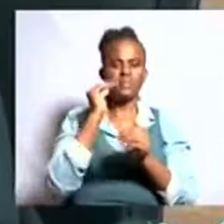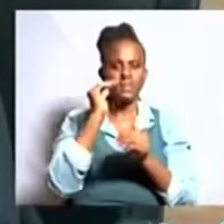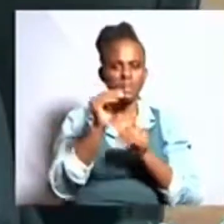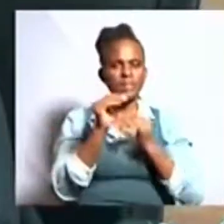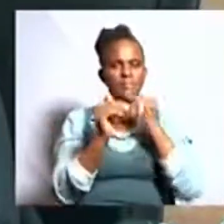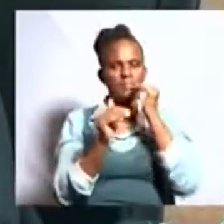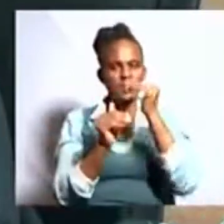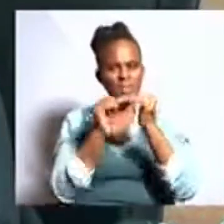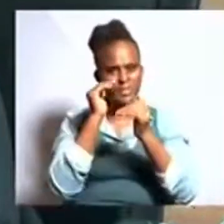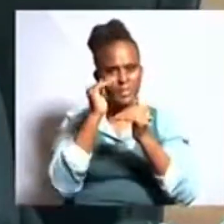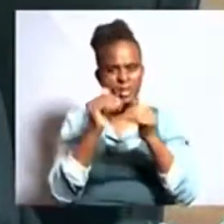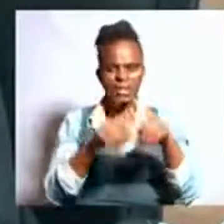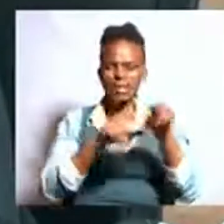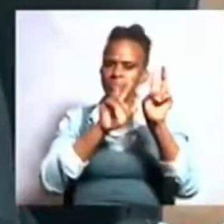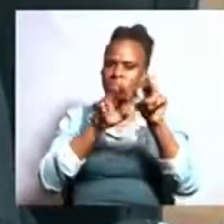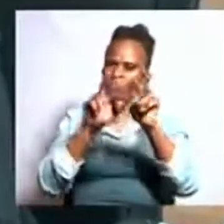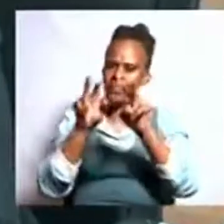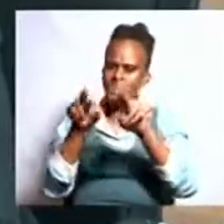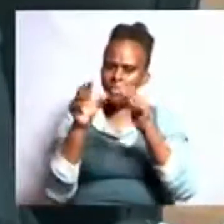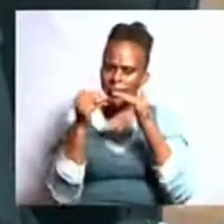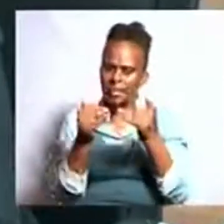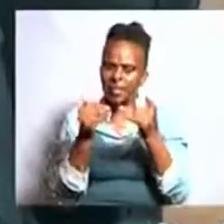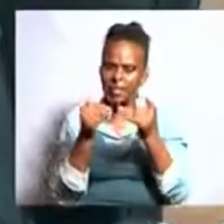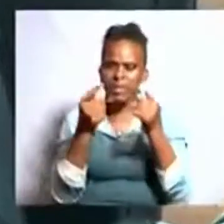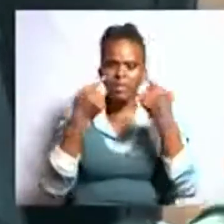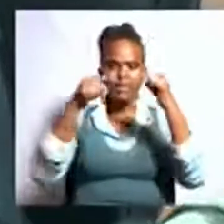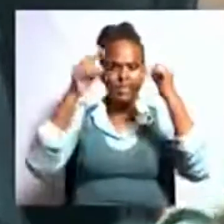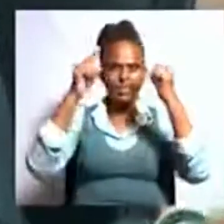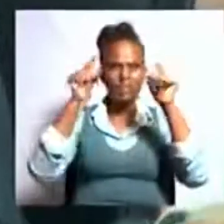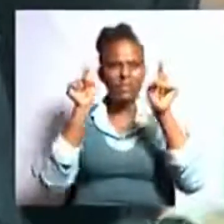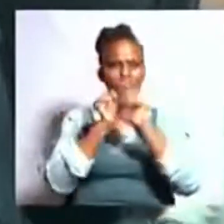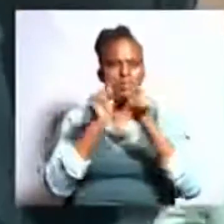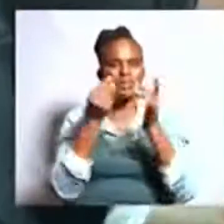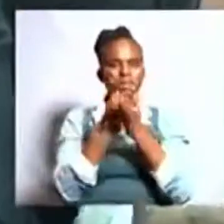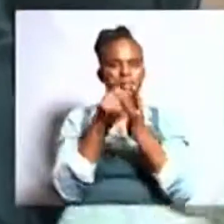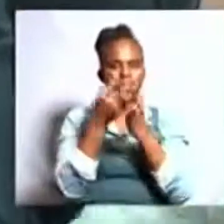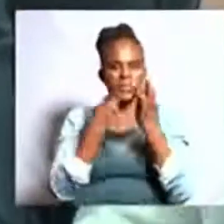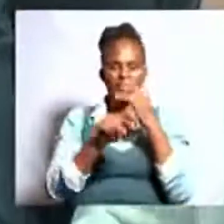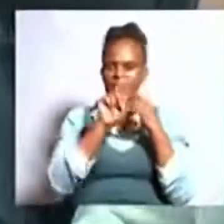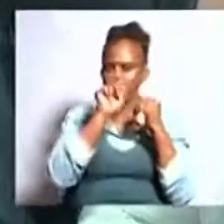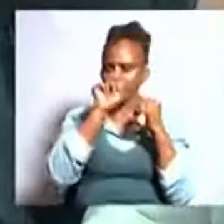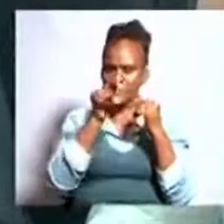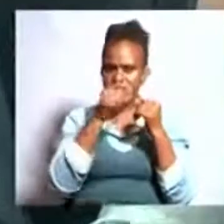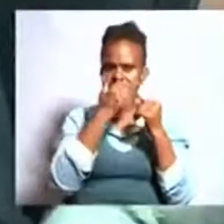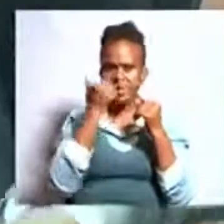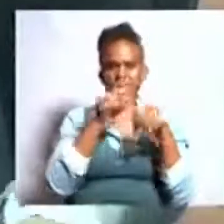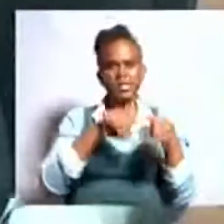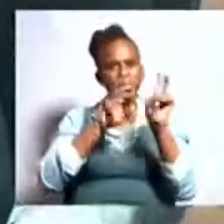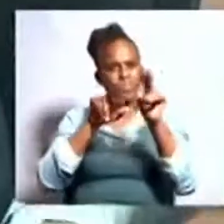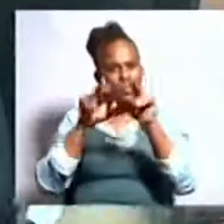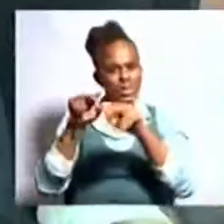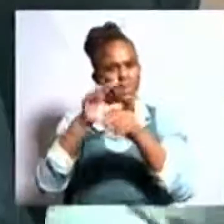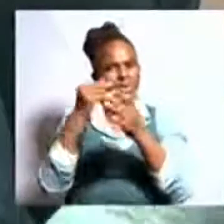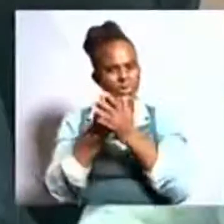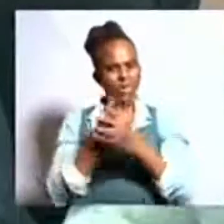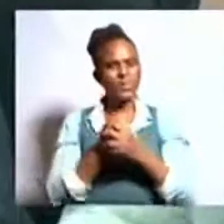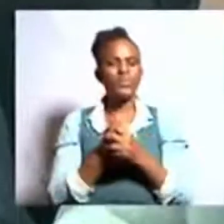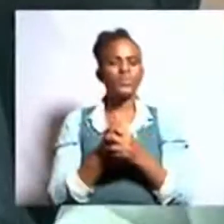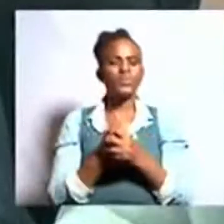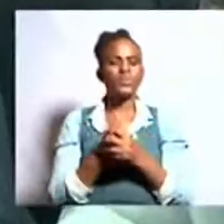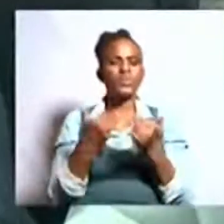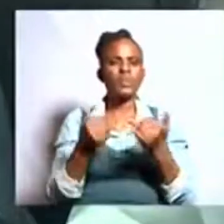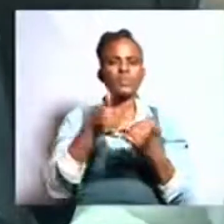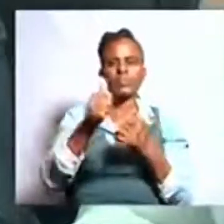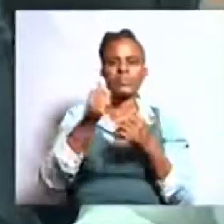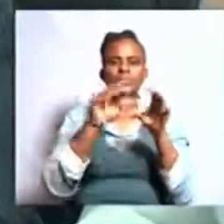taking? Monitoring is progressive. Even money that is insured must be monitored. So what are you